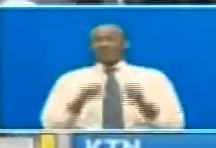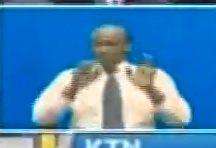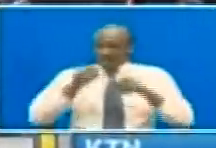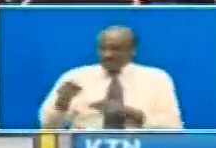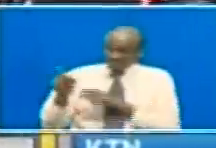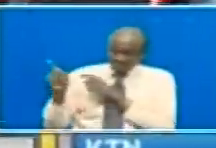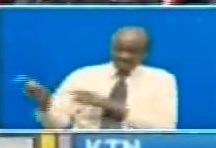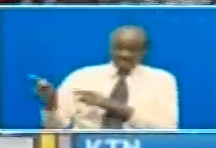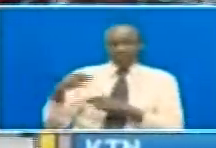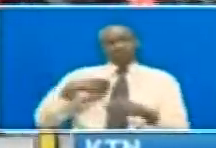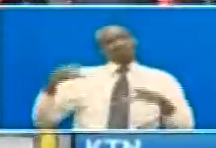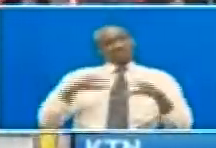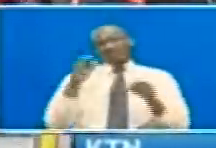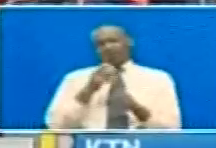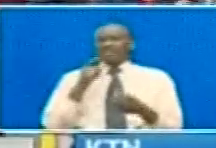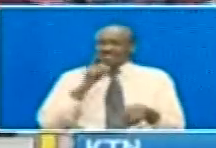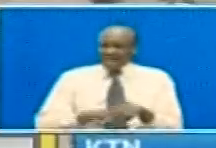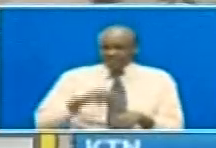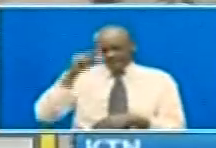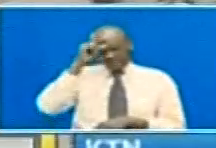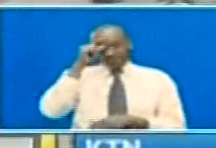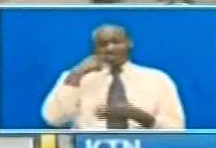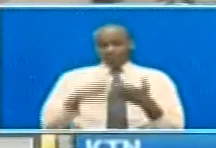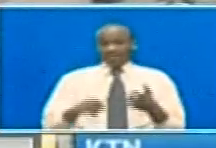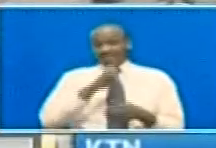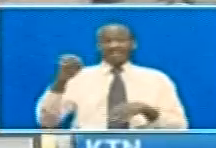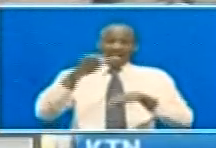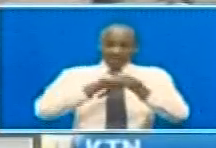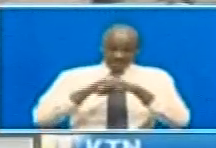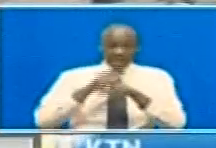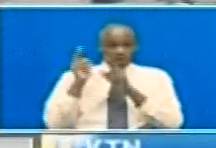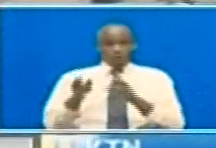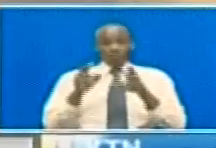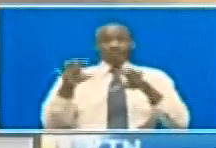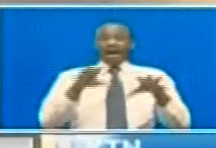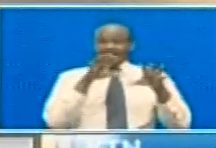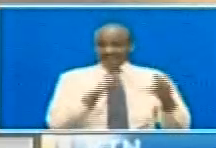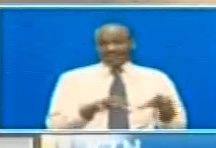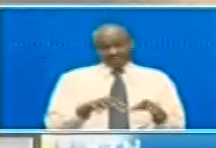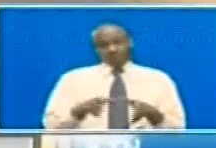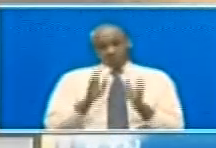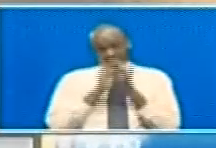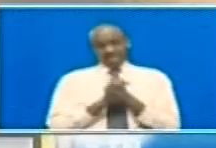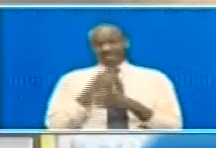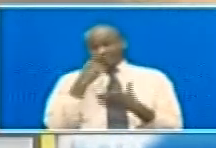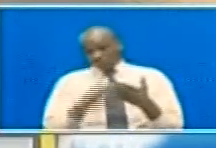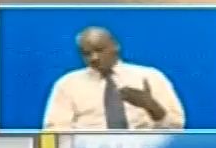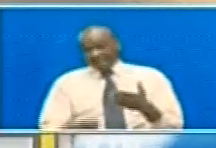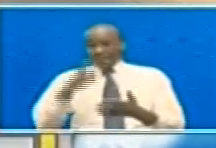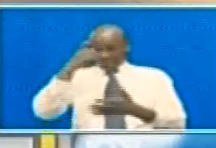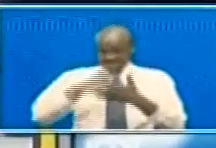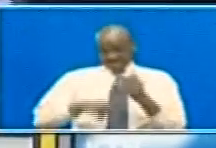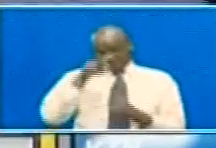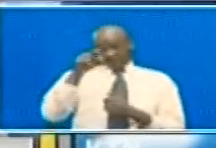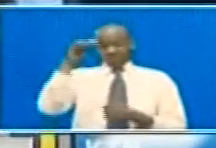were dealt another blow when the government moved to implement the East African Common Market Protocol that resulted in prices of the